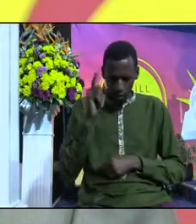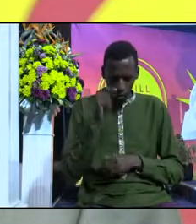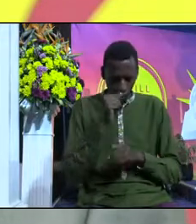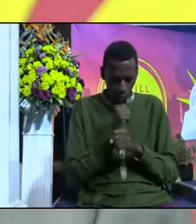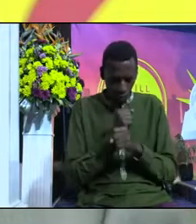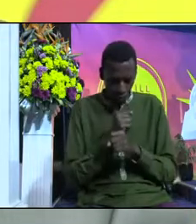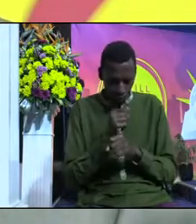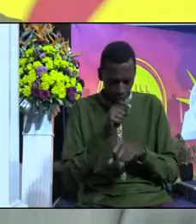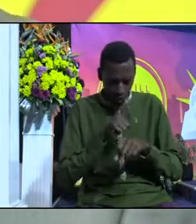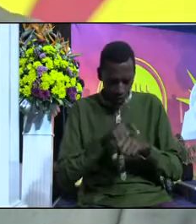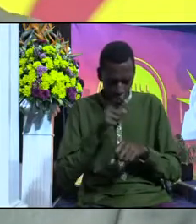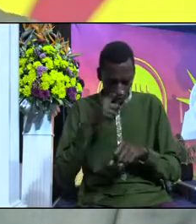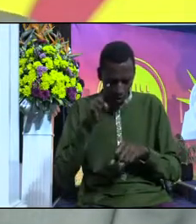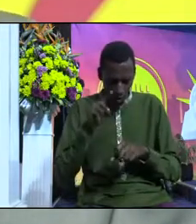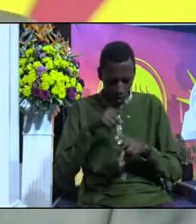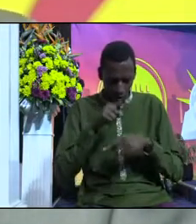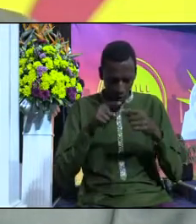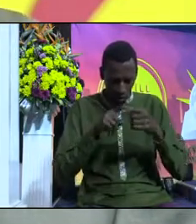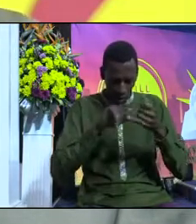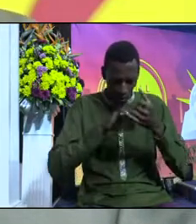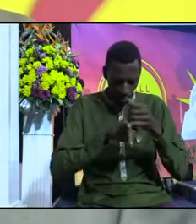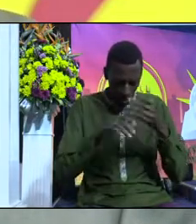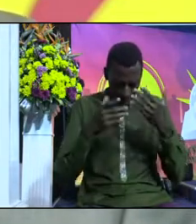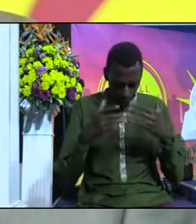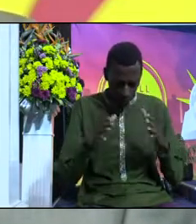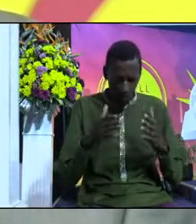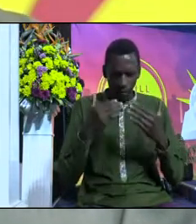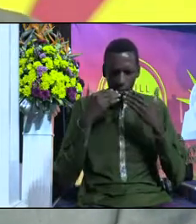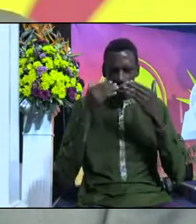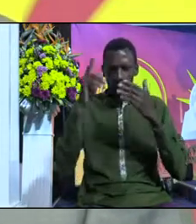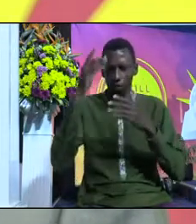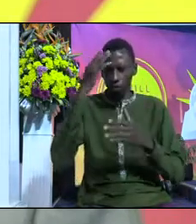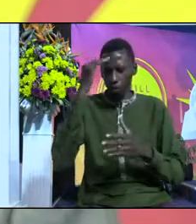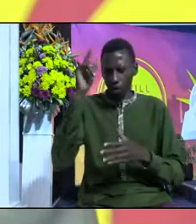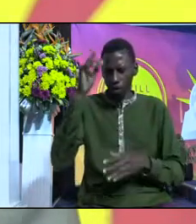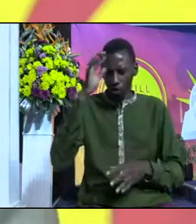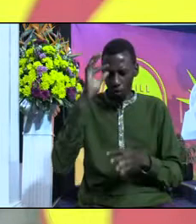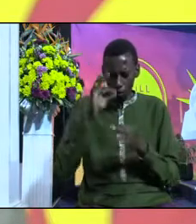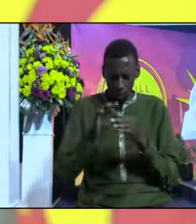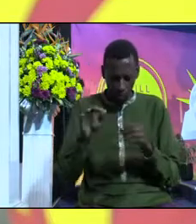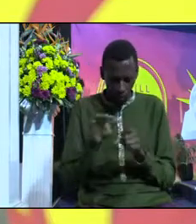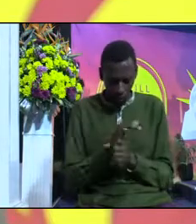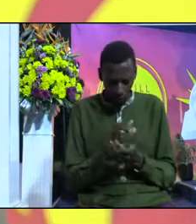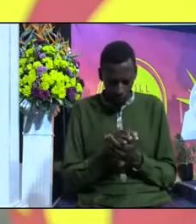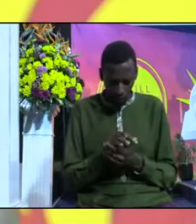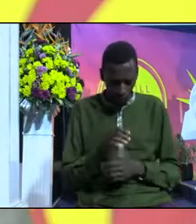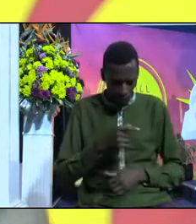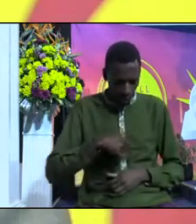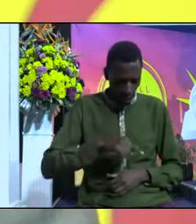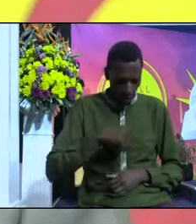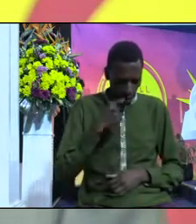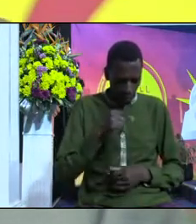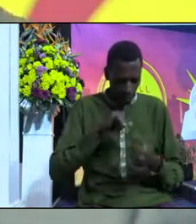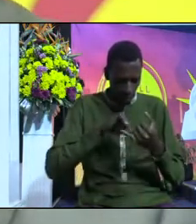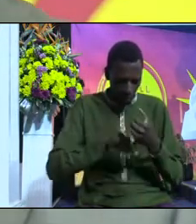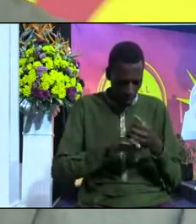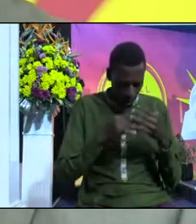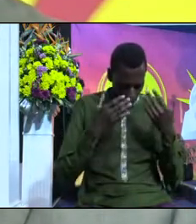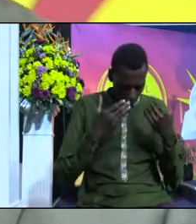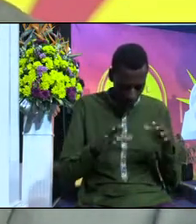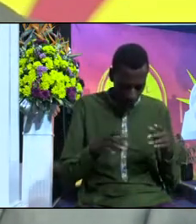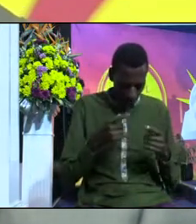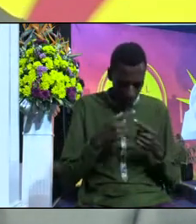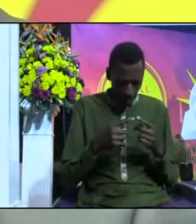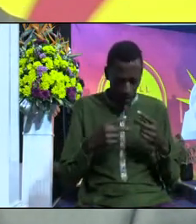when they finally get married. We thank you because you are faithful. Yes, Lord. For those of us who are married and are struggling with